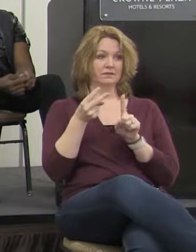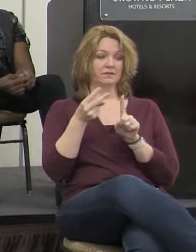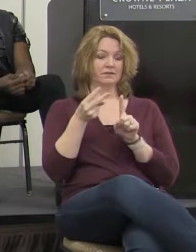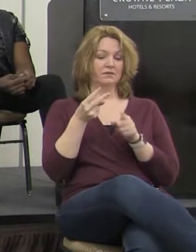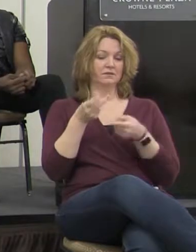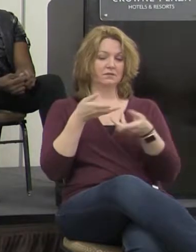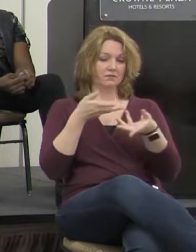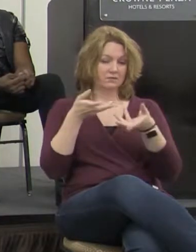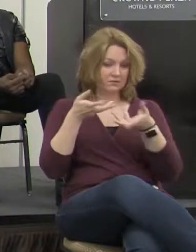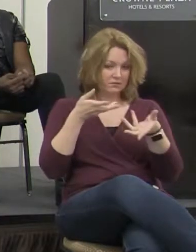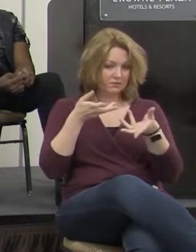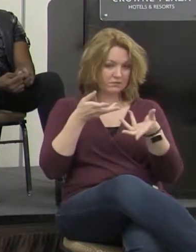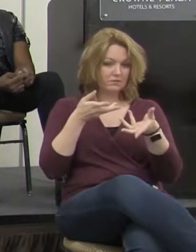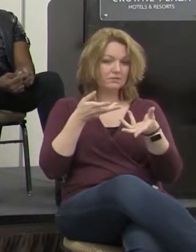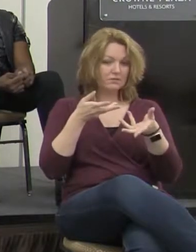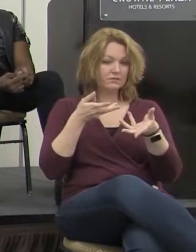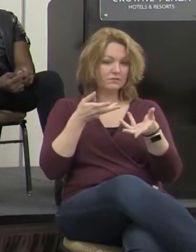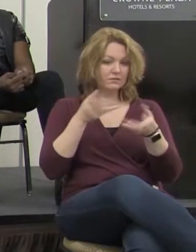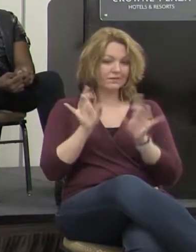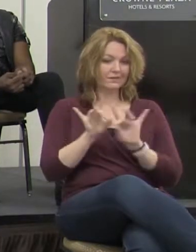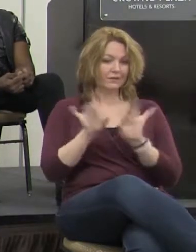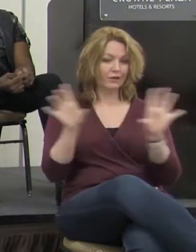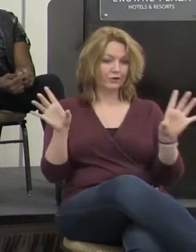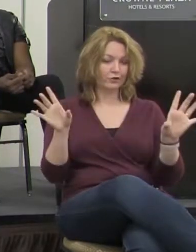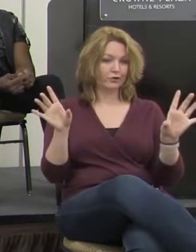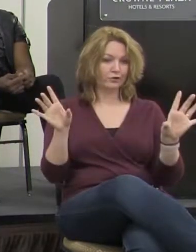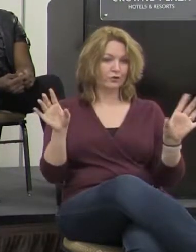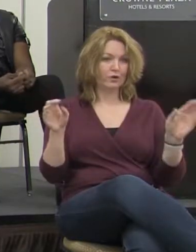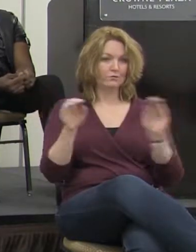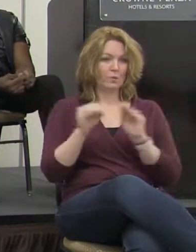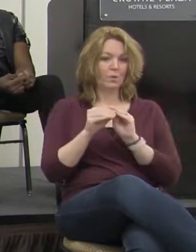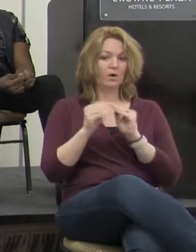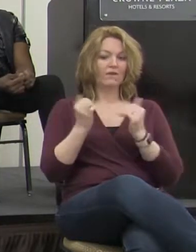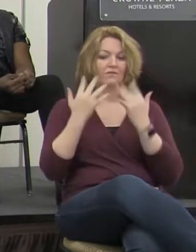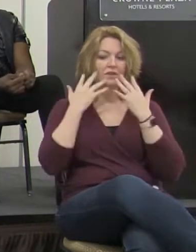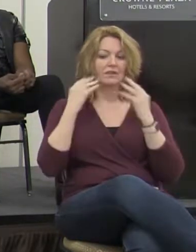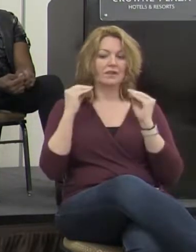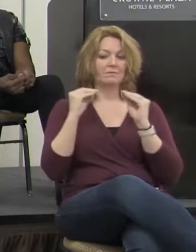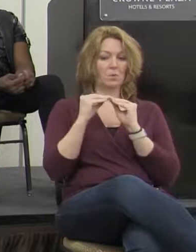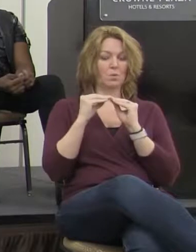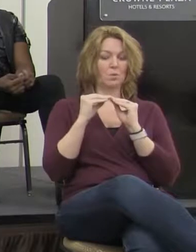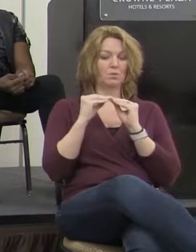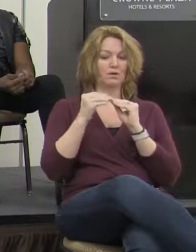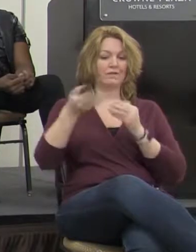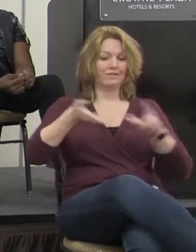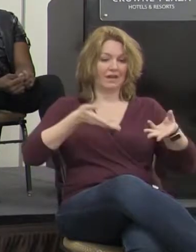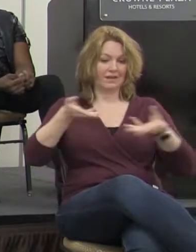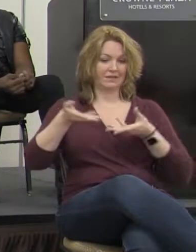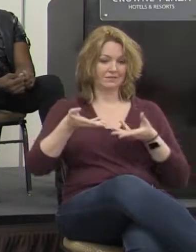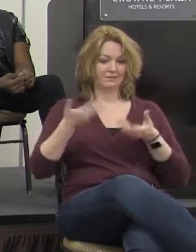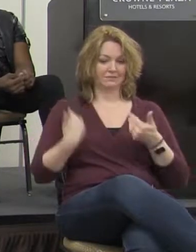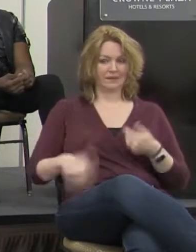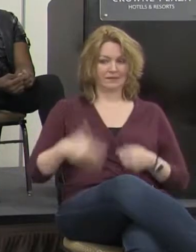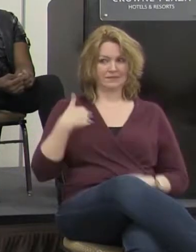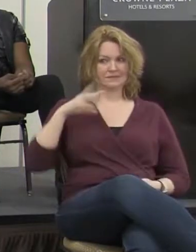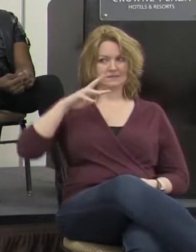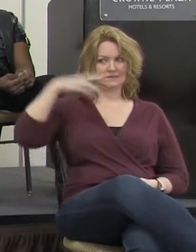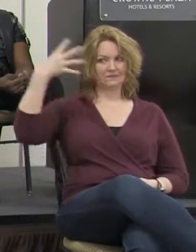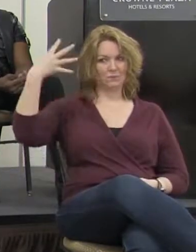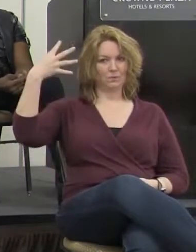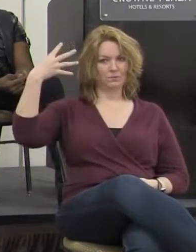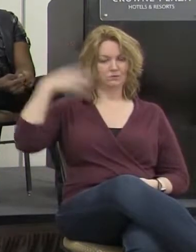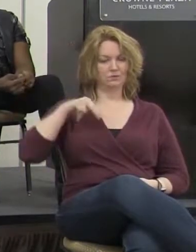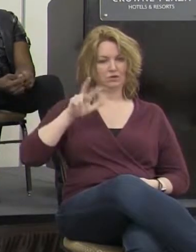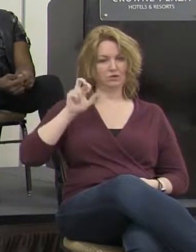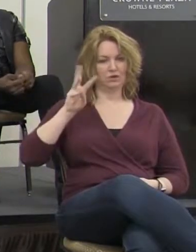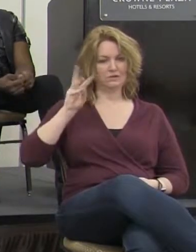communicated in a way where it seems more inviting and friendly, because I do know, just look at me, 6'4", 360